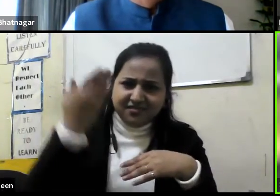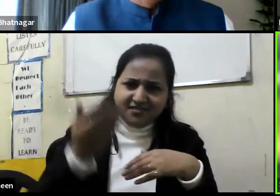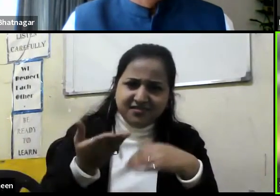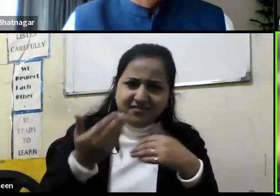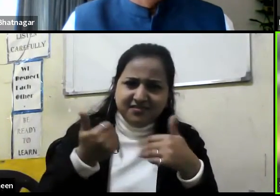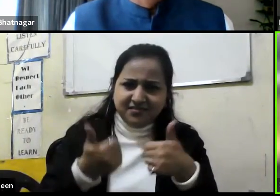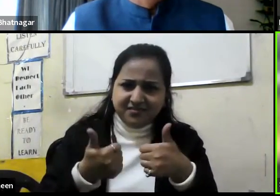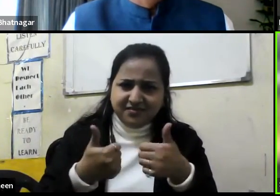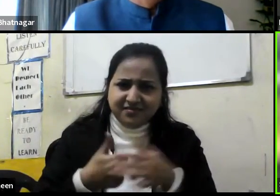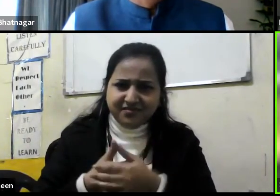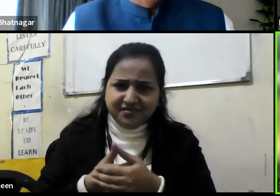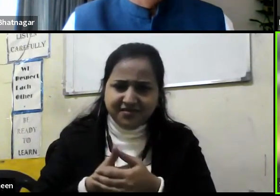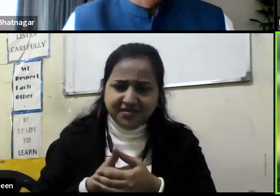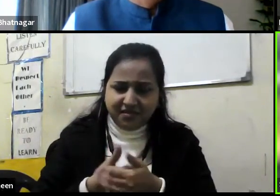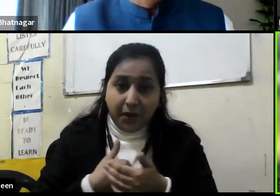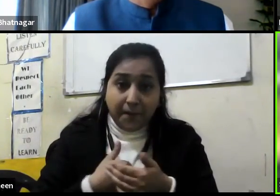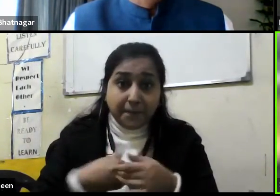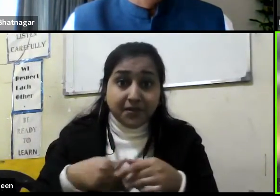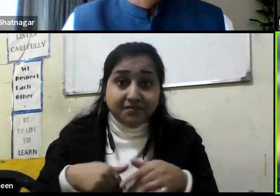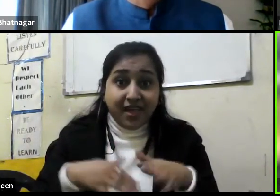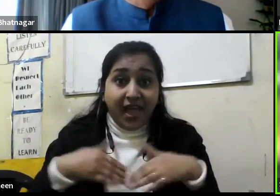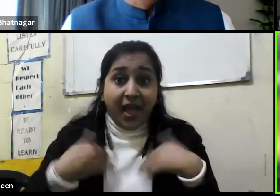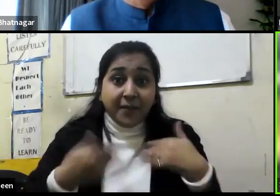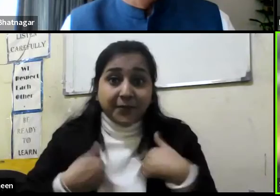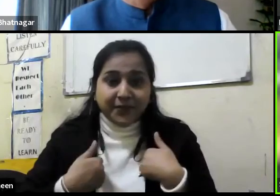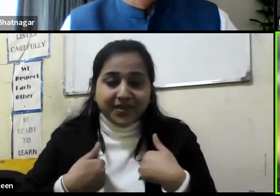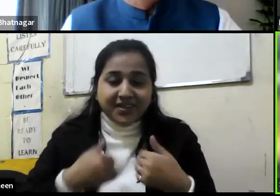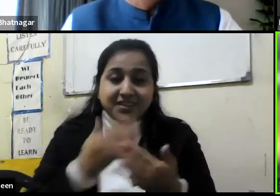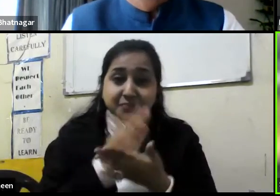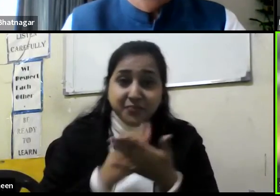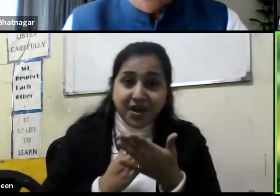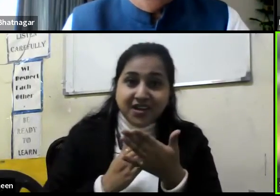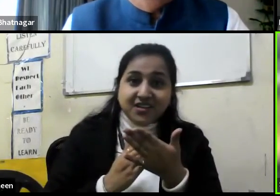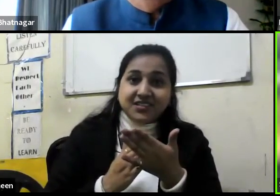to be part of, the program and this initiative.